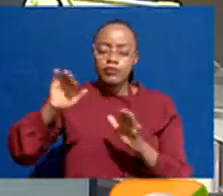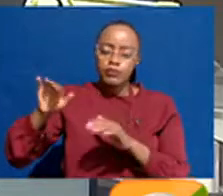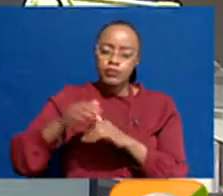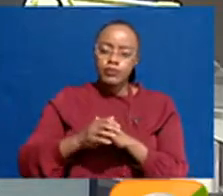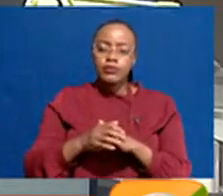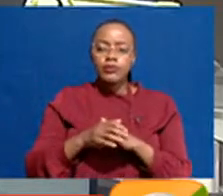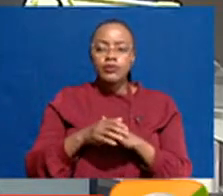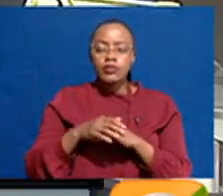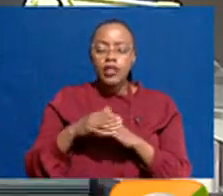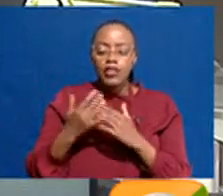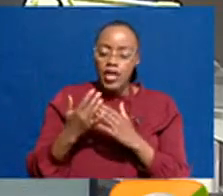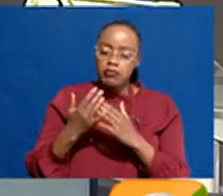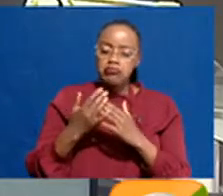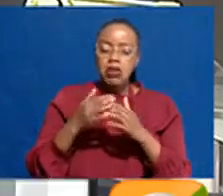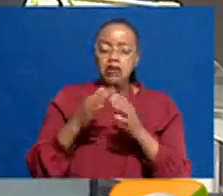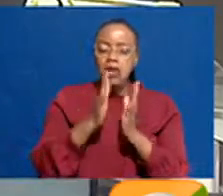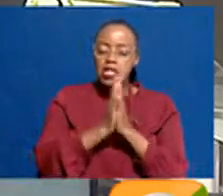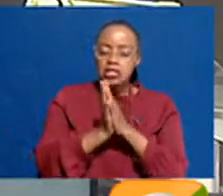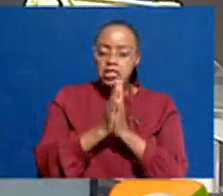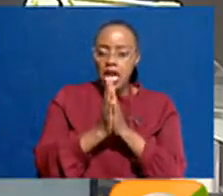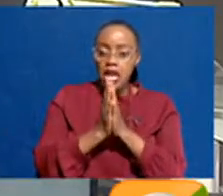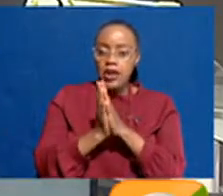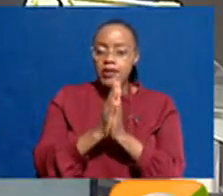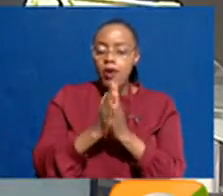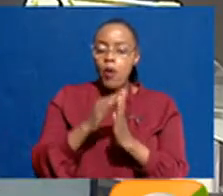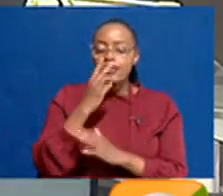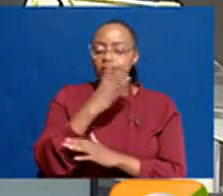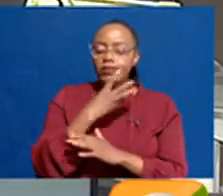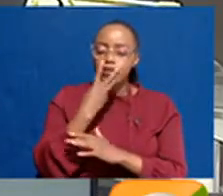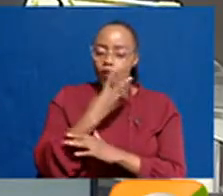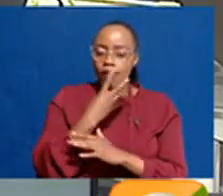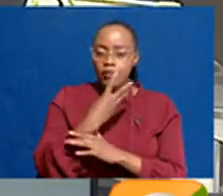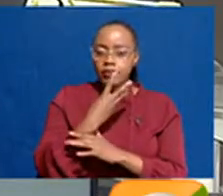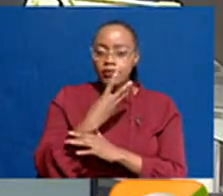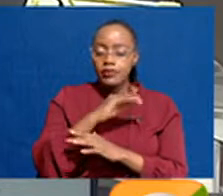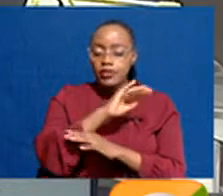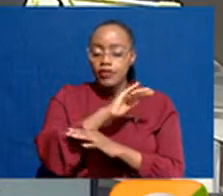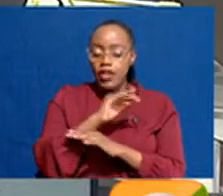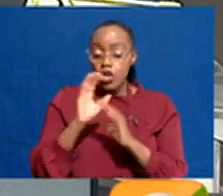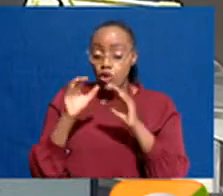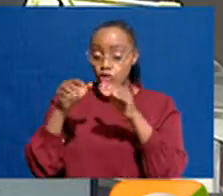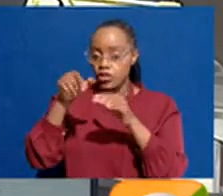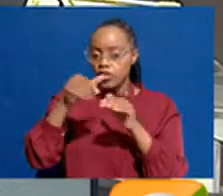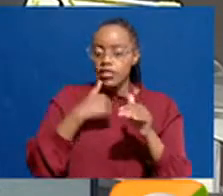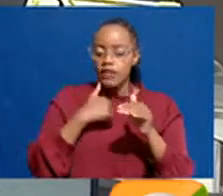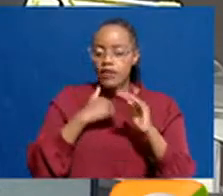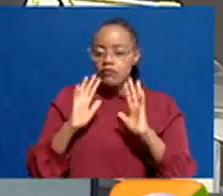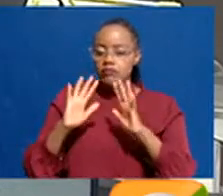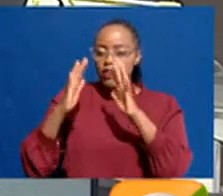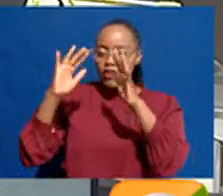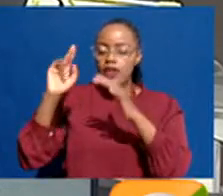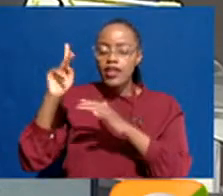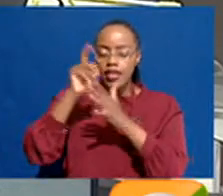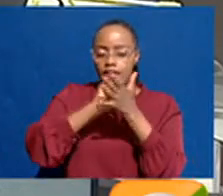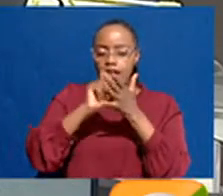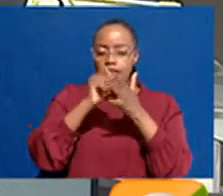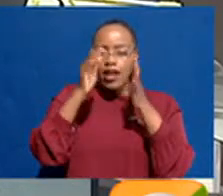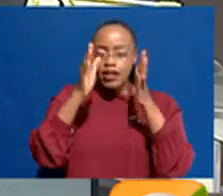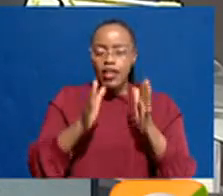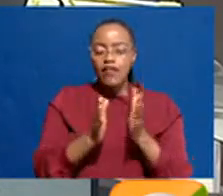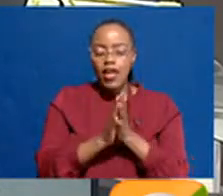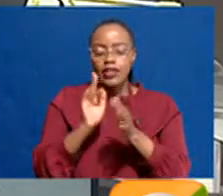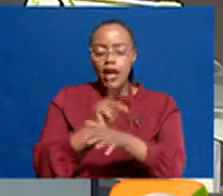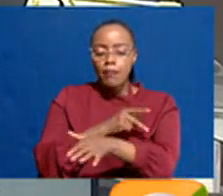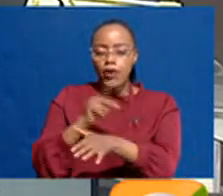Well, the literary community in Nairobi on Wednesday evening came together to celebrate the life and times of Kenyan playwright, author and